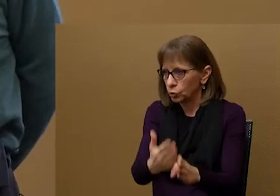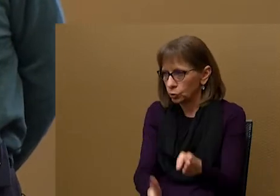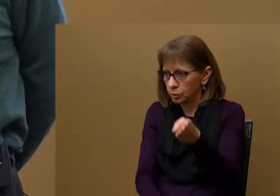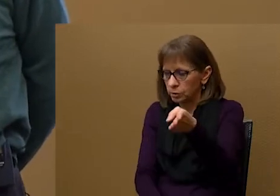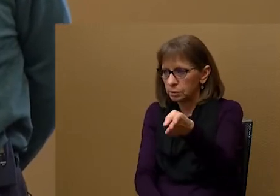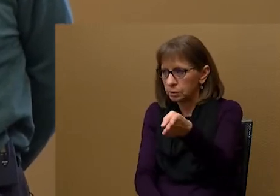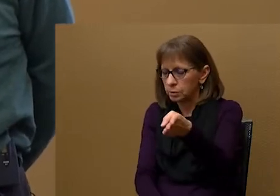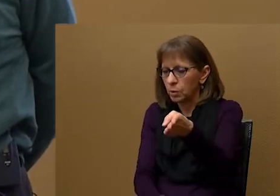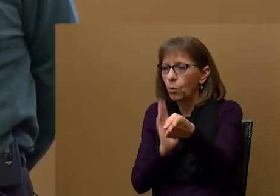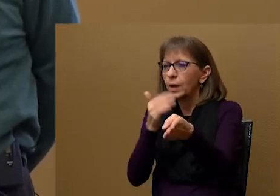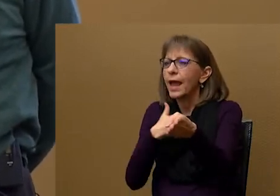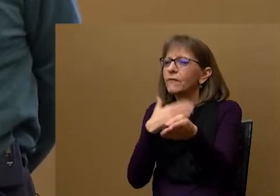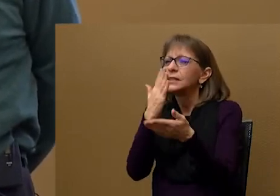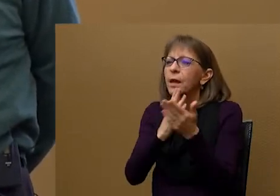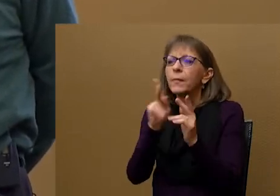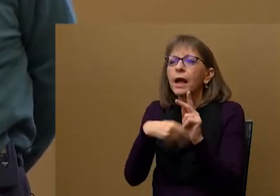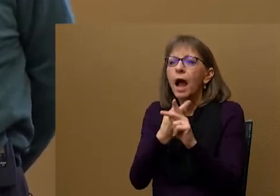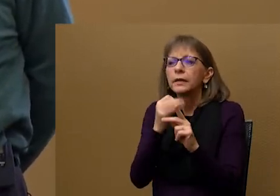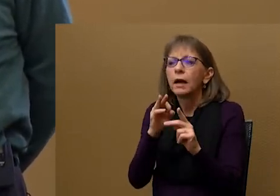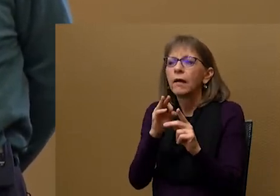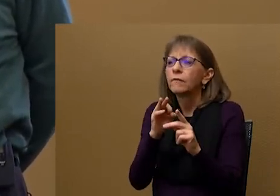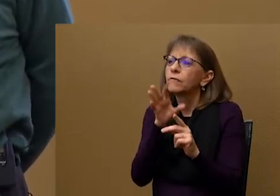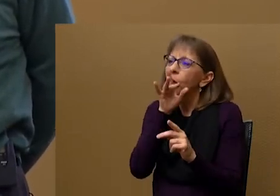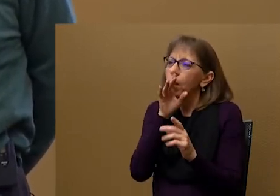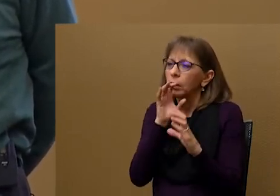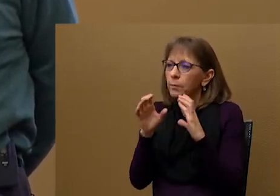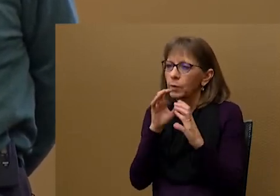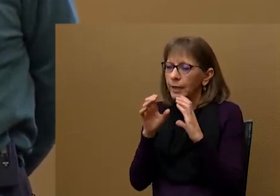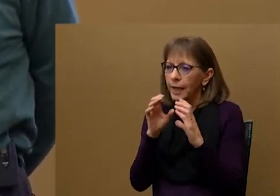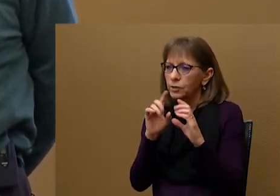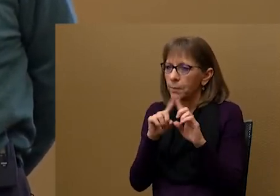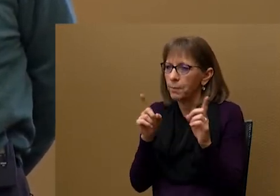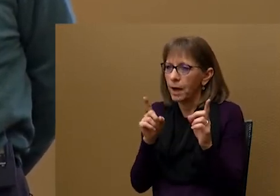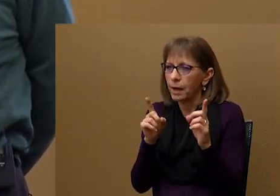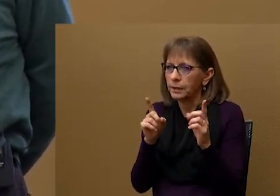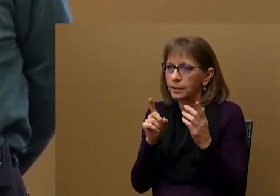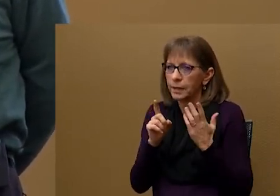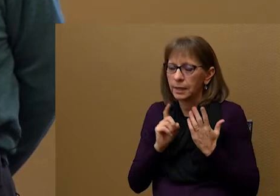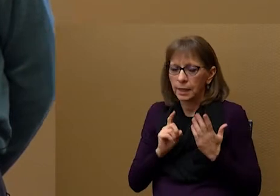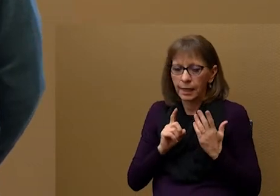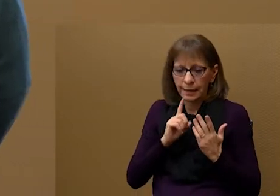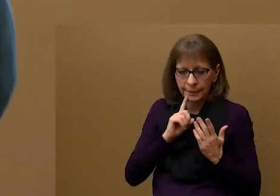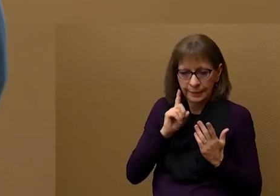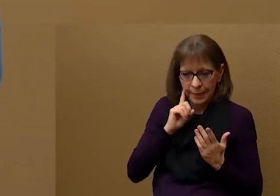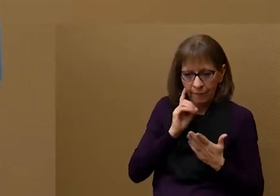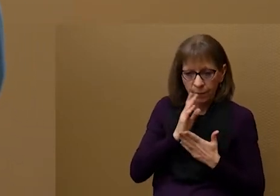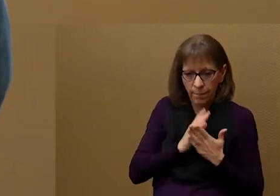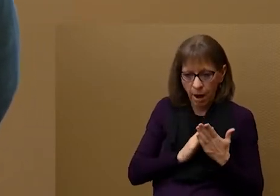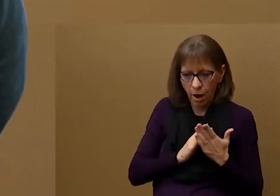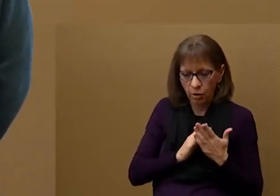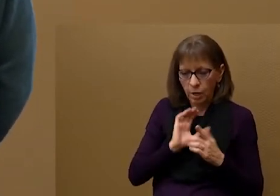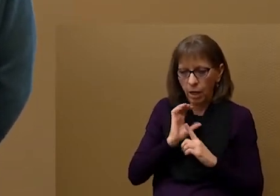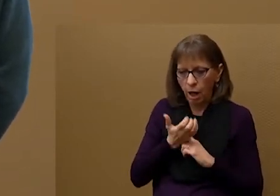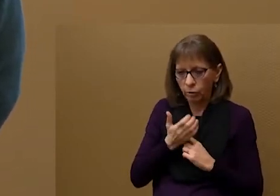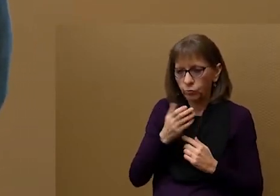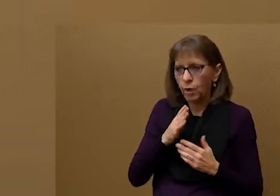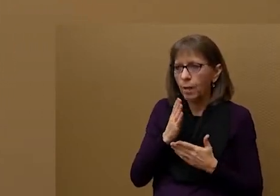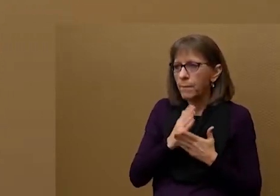users, where they would have some kind of like verbal communication, but that deafness and that